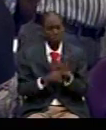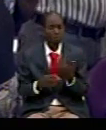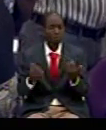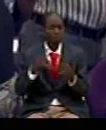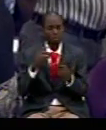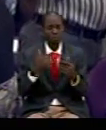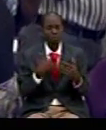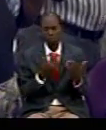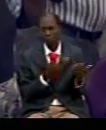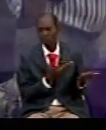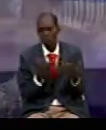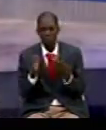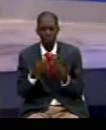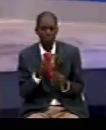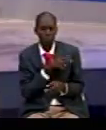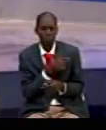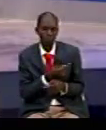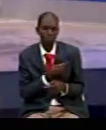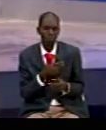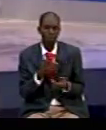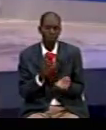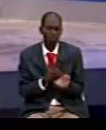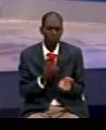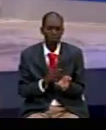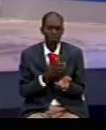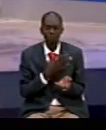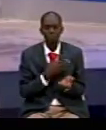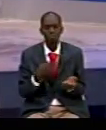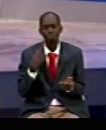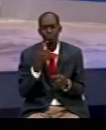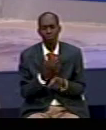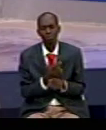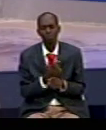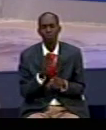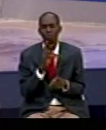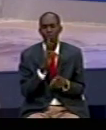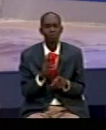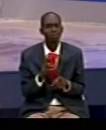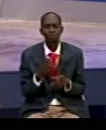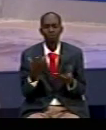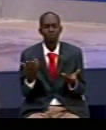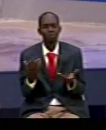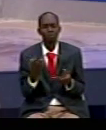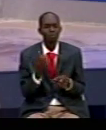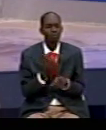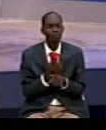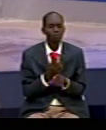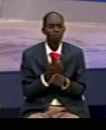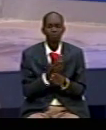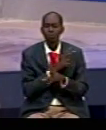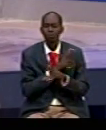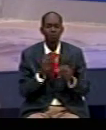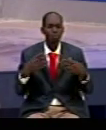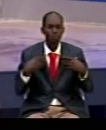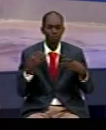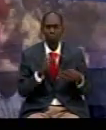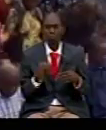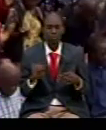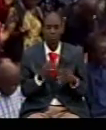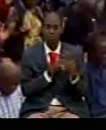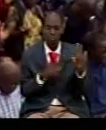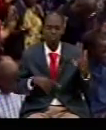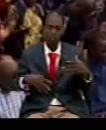has taken to the hospital, to doctors, and it's like, we're just going rigmarole, and there's been no healing,